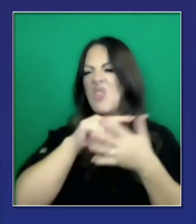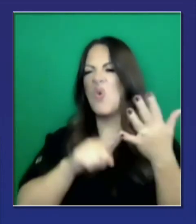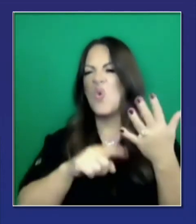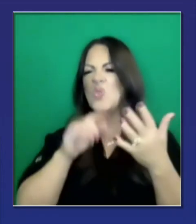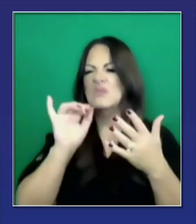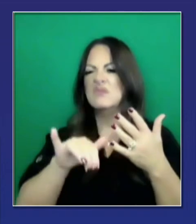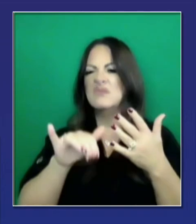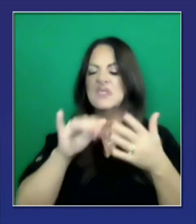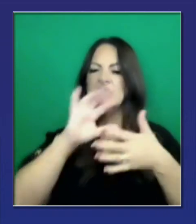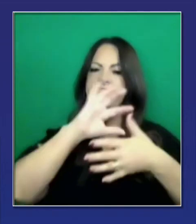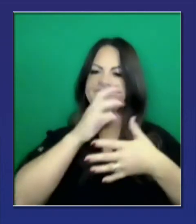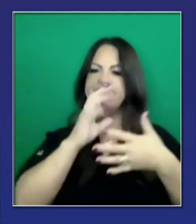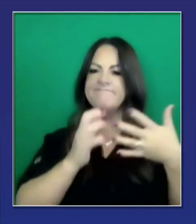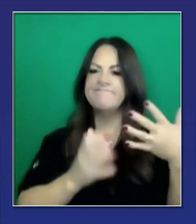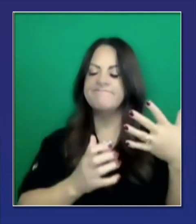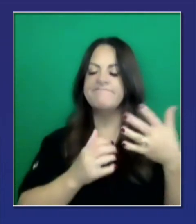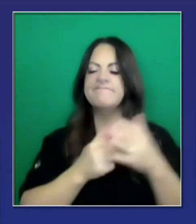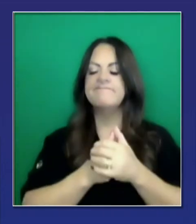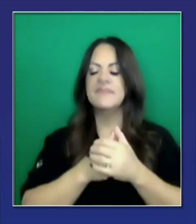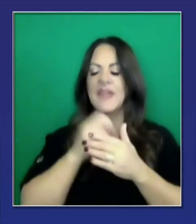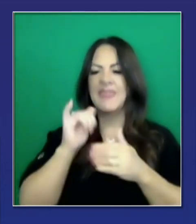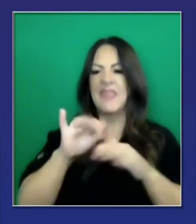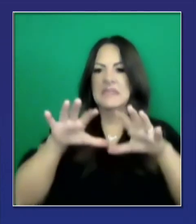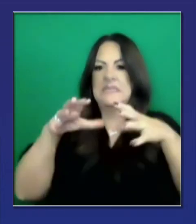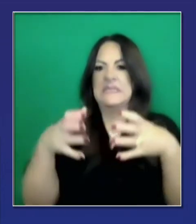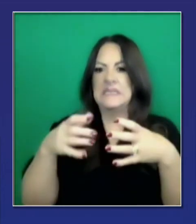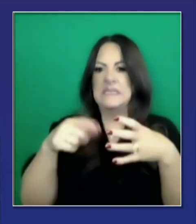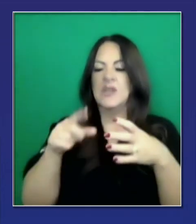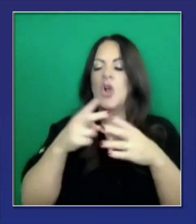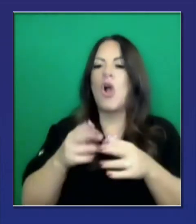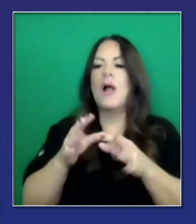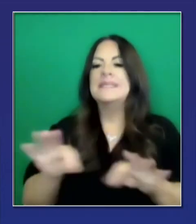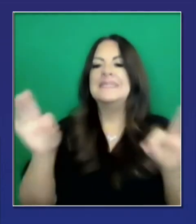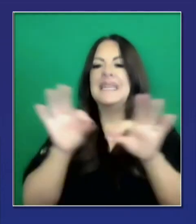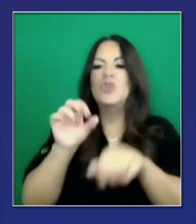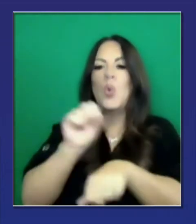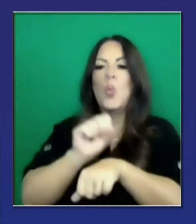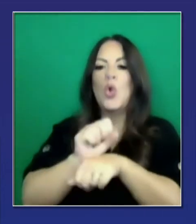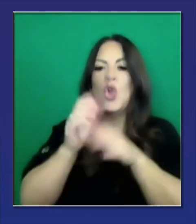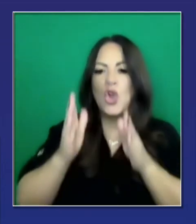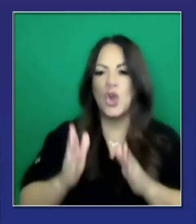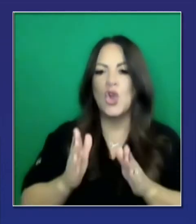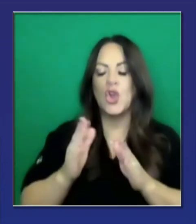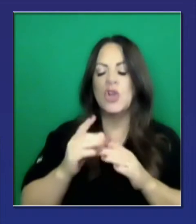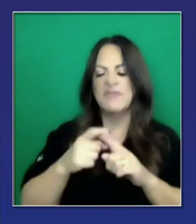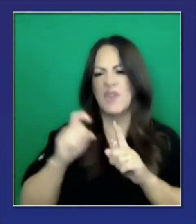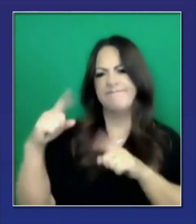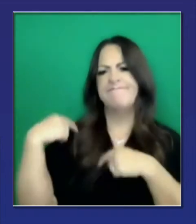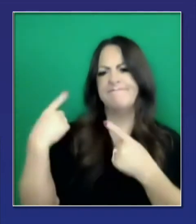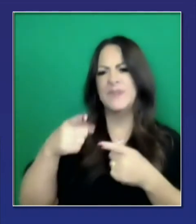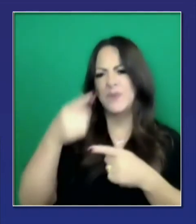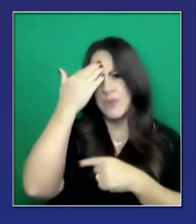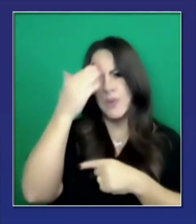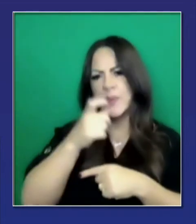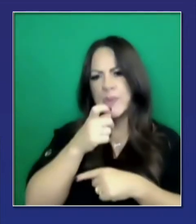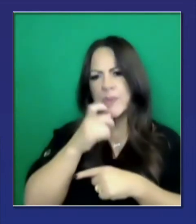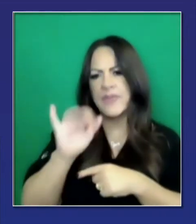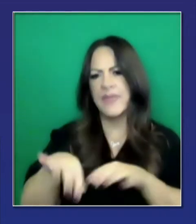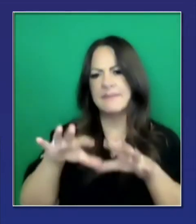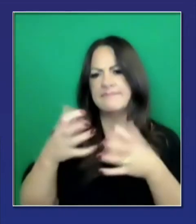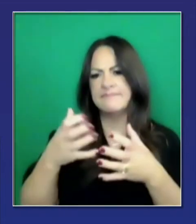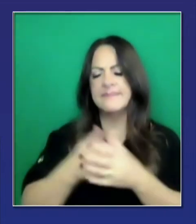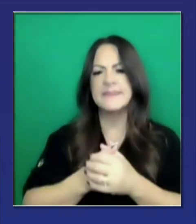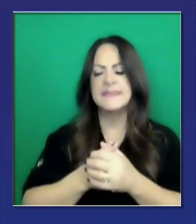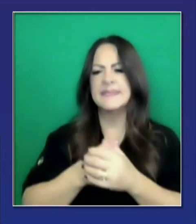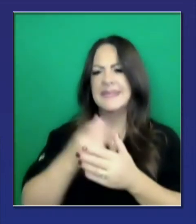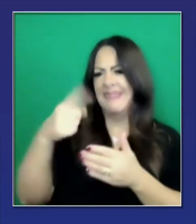workers, the logistics around food, the essential workforce we've counted on that's been there from the beginning of this pandemic, that's paid a